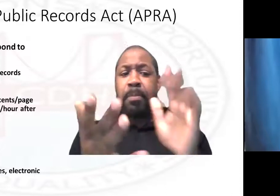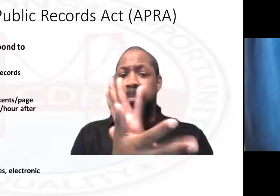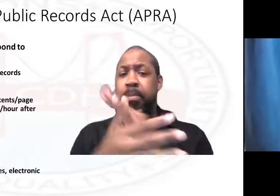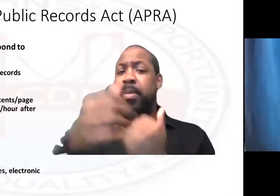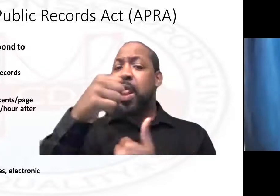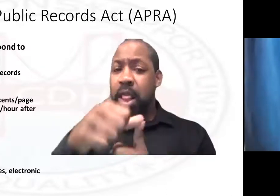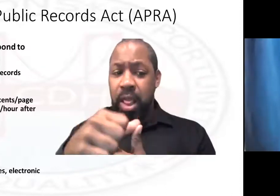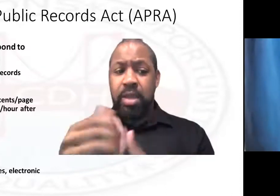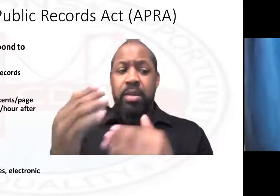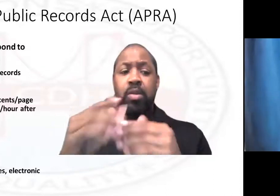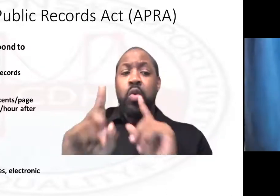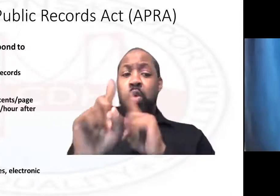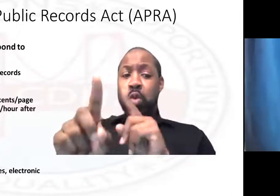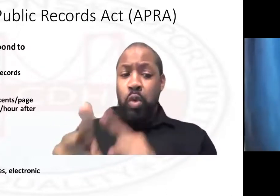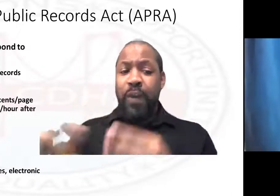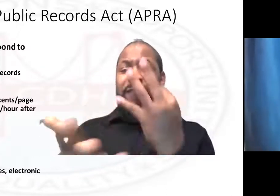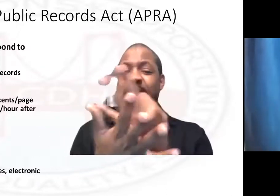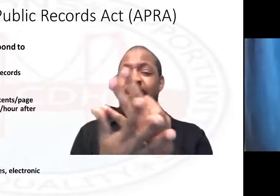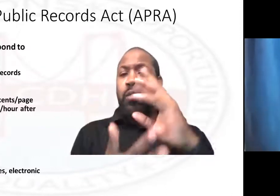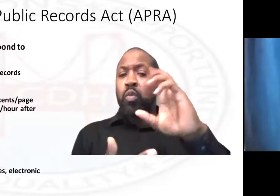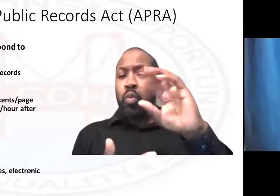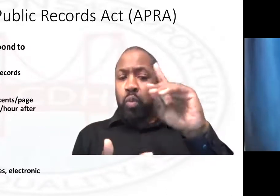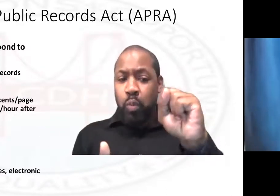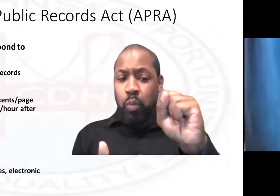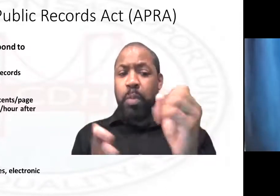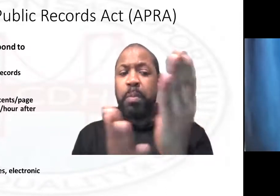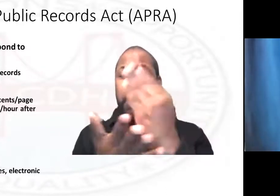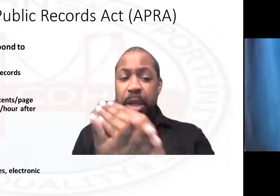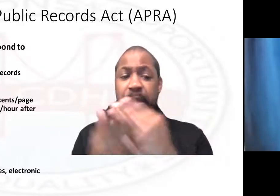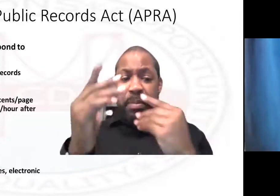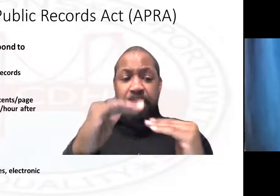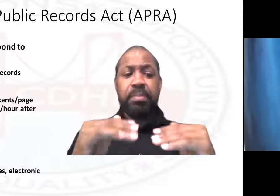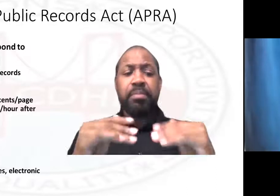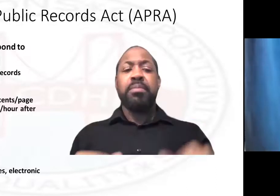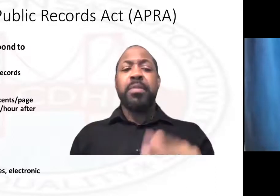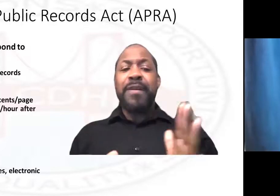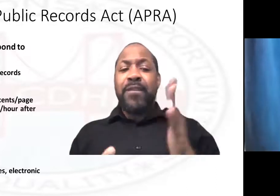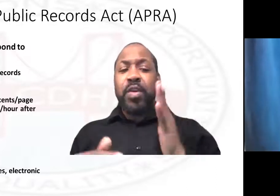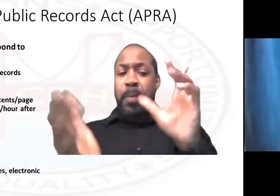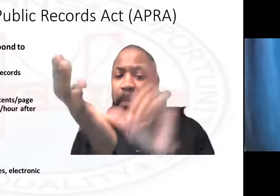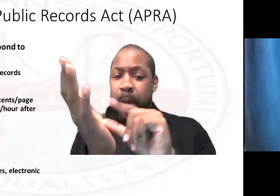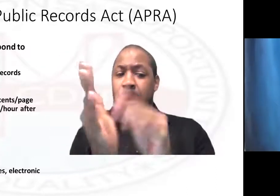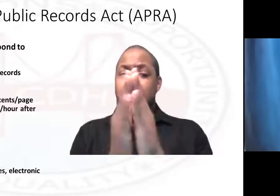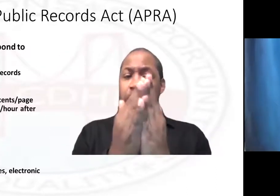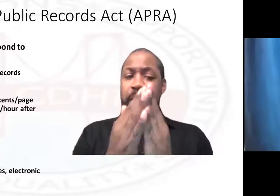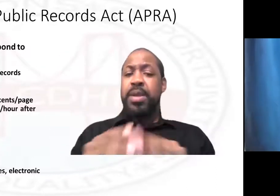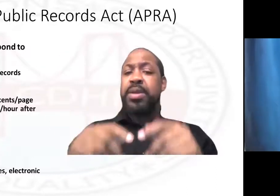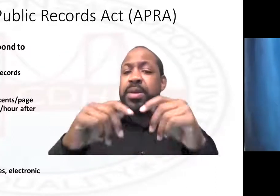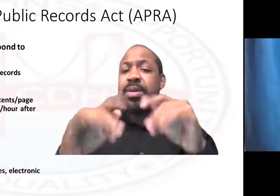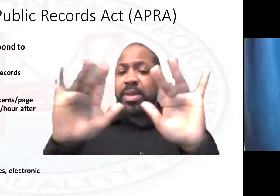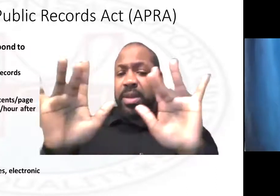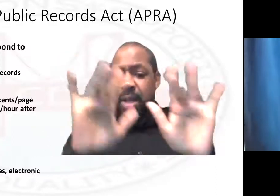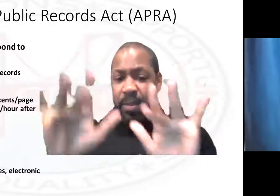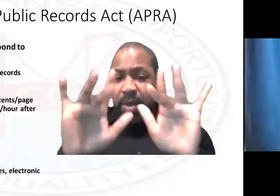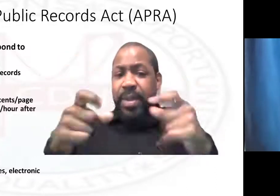must include the minutes, the amount of time that it takes to make the copies. Also, the public records need to include the minutes,